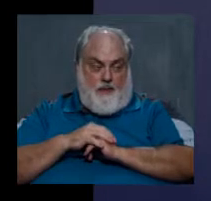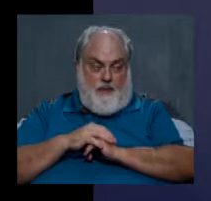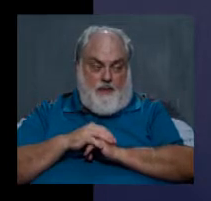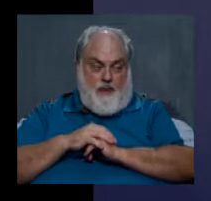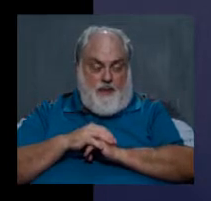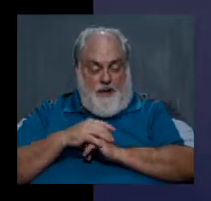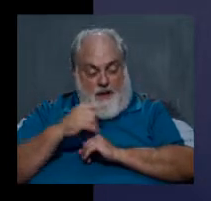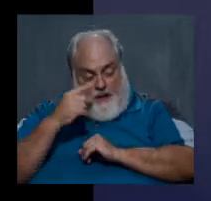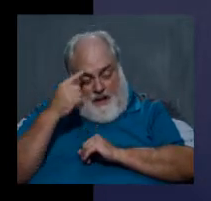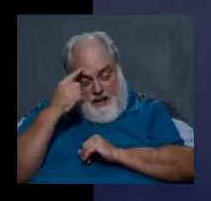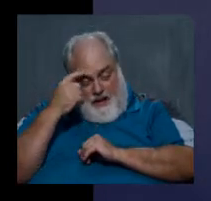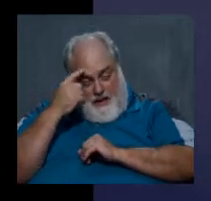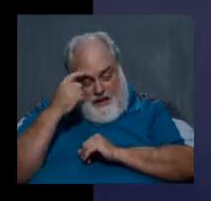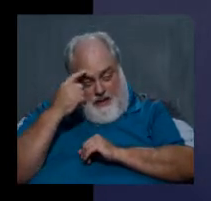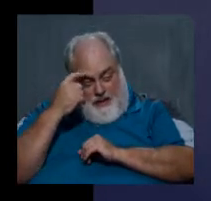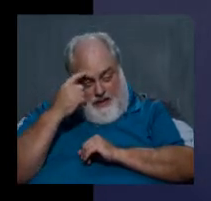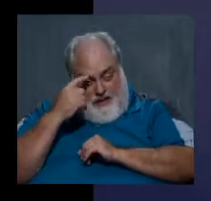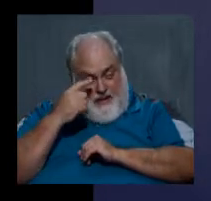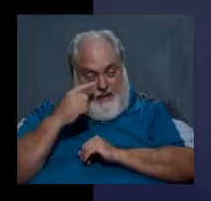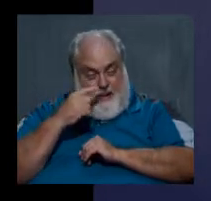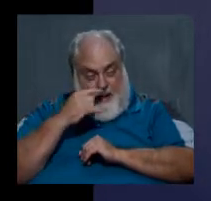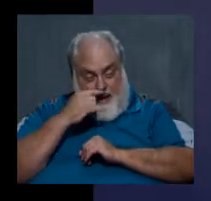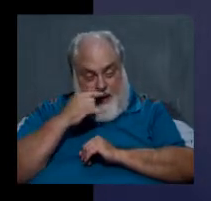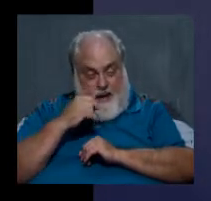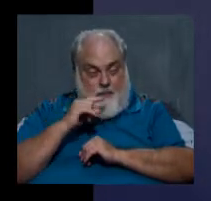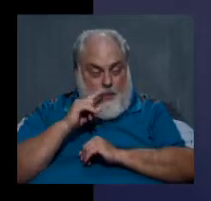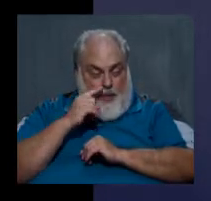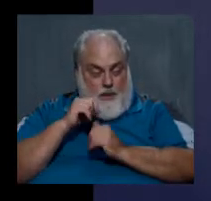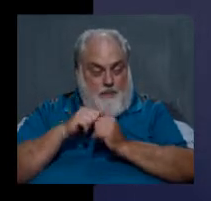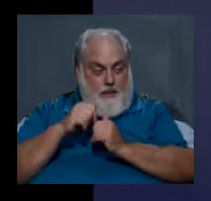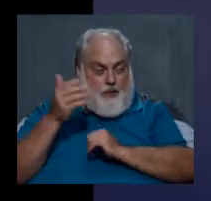I think the kid got bored with my presentation.